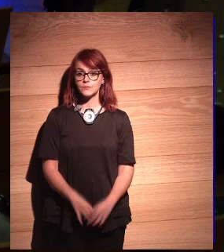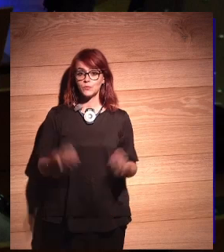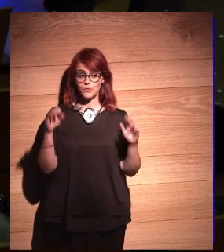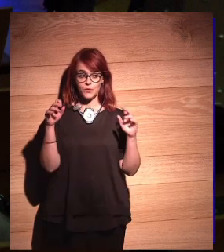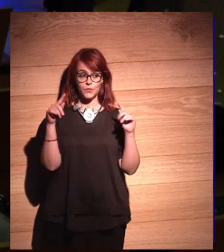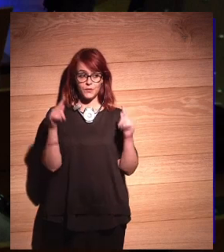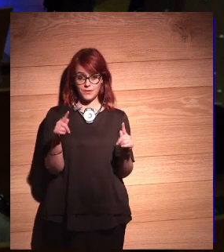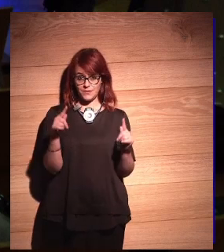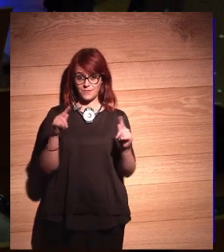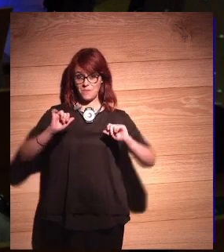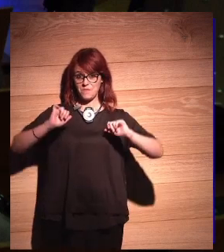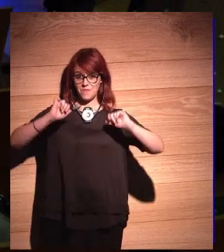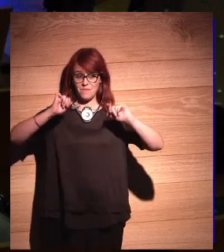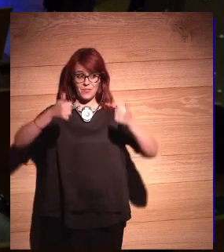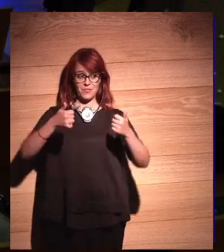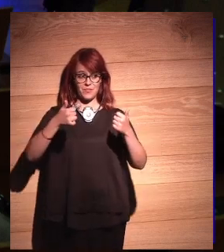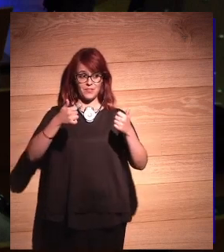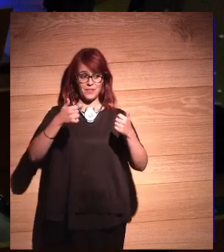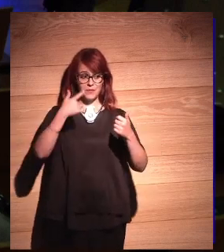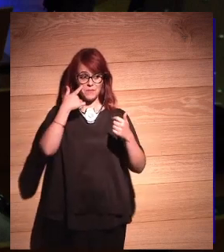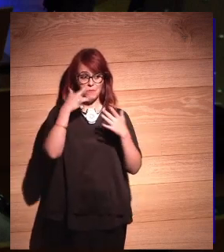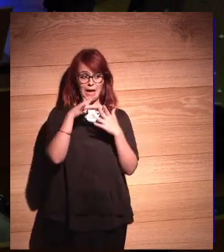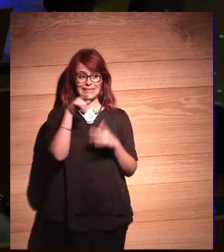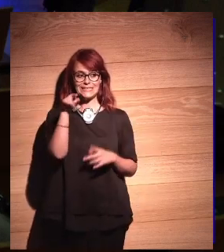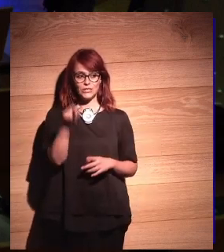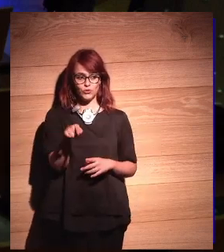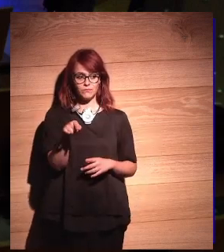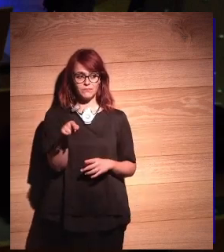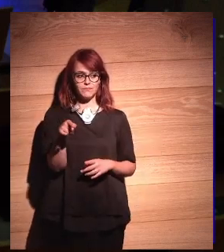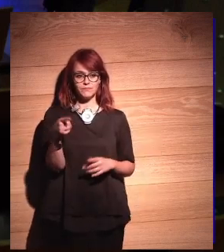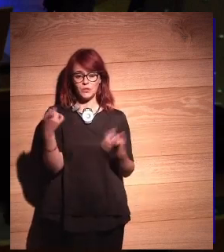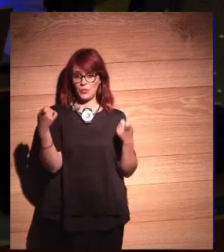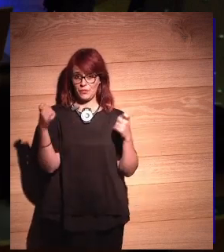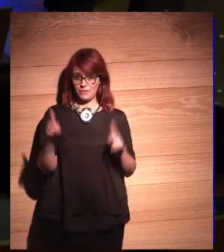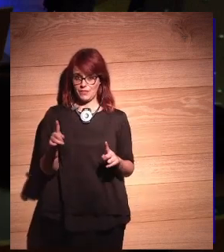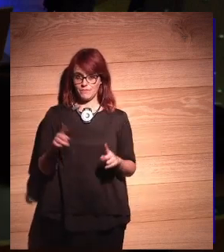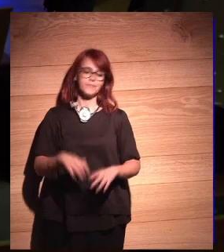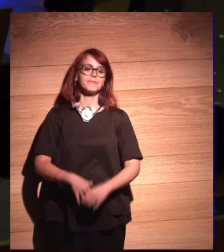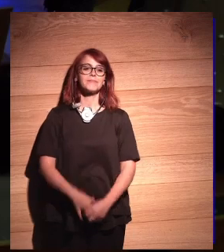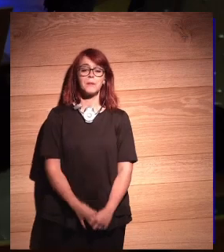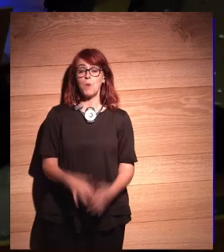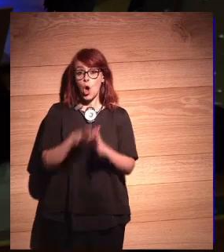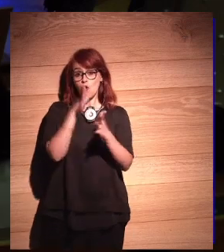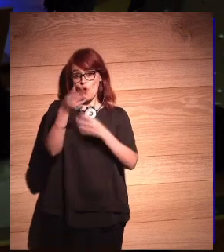Okay, let's just turn it off, and then and let's get rid of this, because it's making you think that I'm using it.